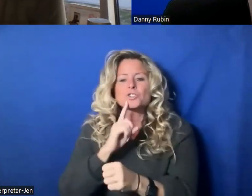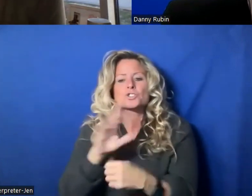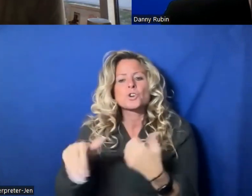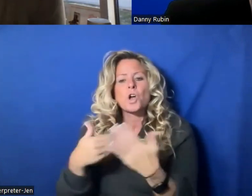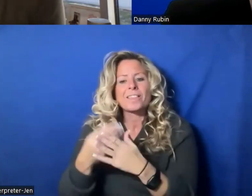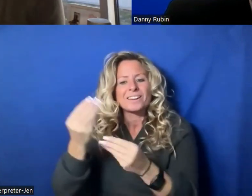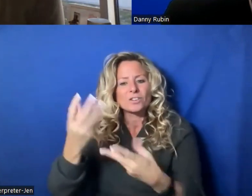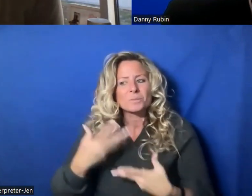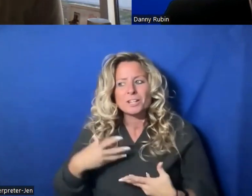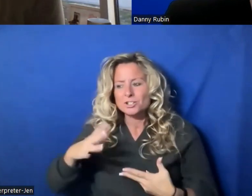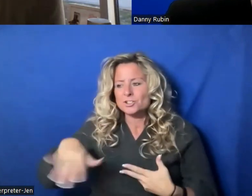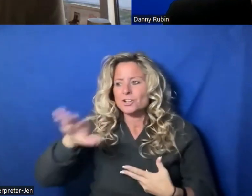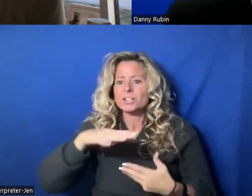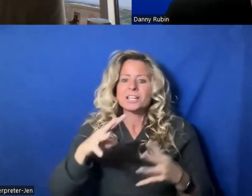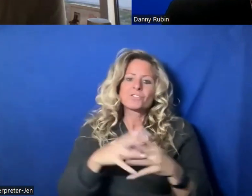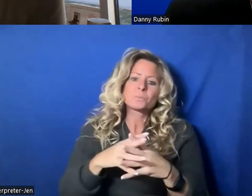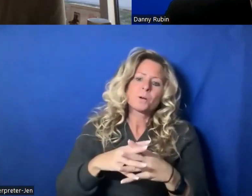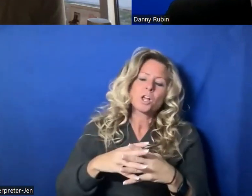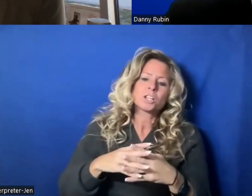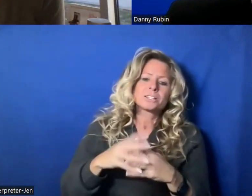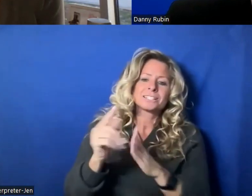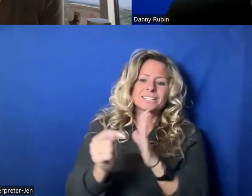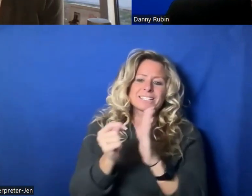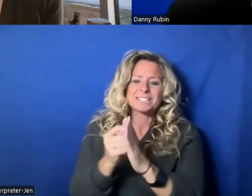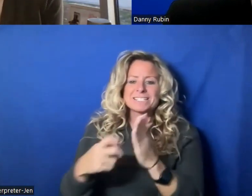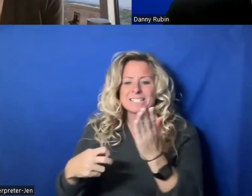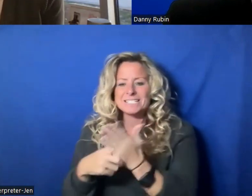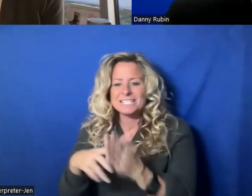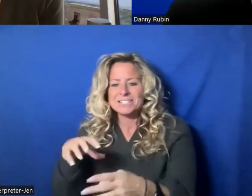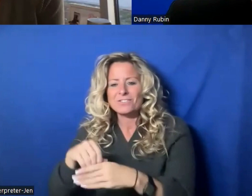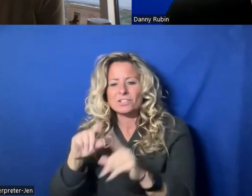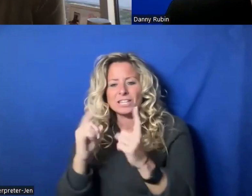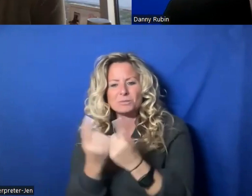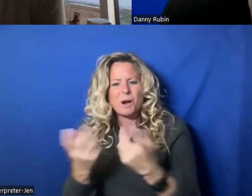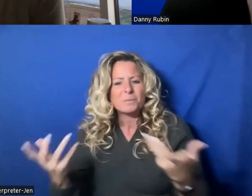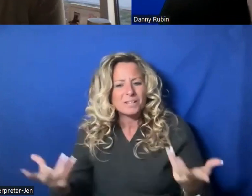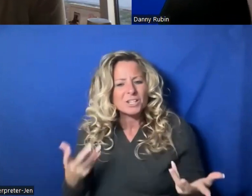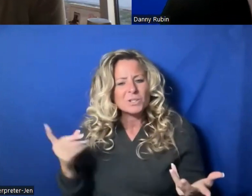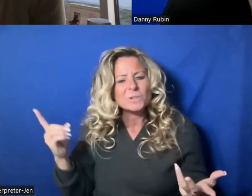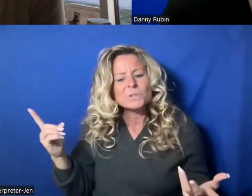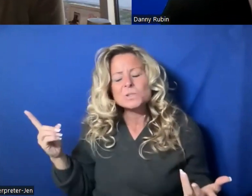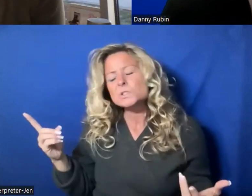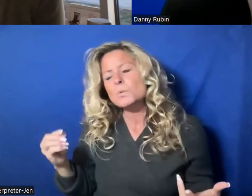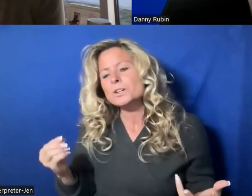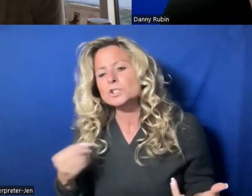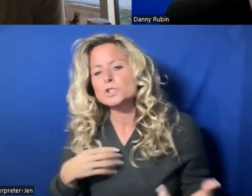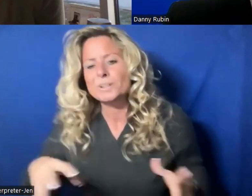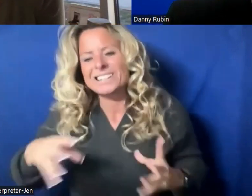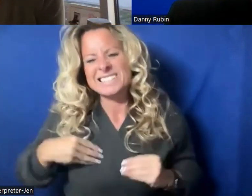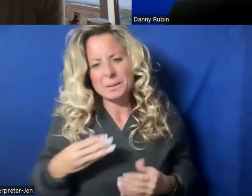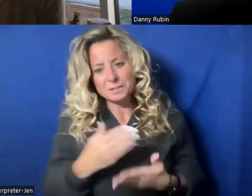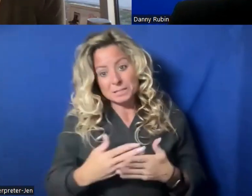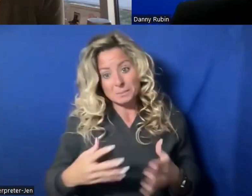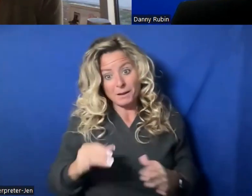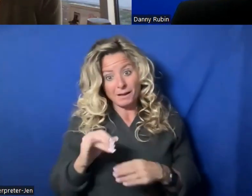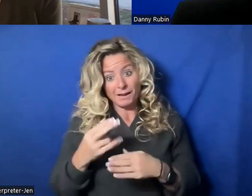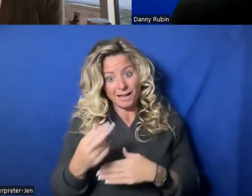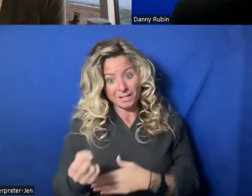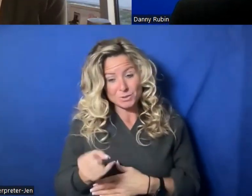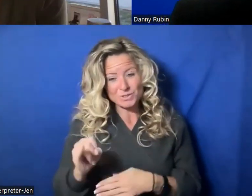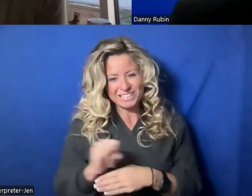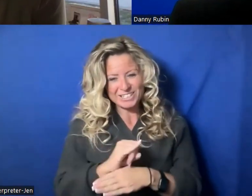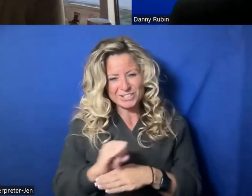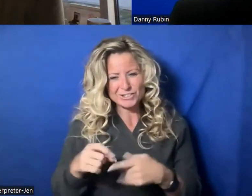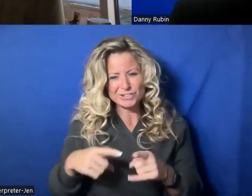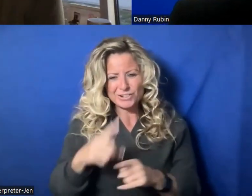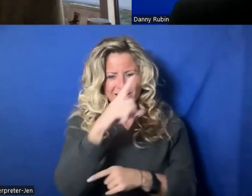like football season tickets or things that we're doing within the department. So we do accept some high school interns during the summer.